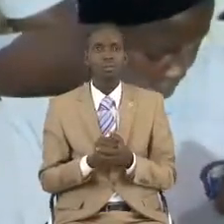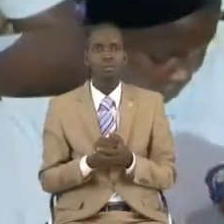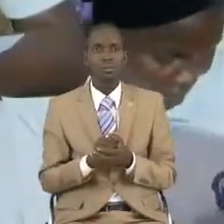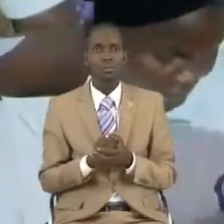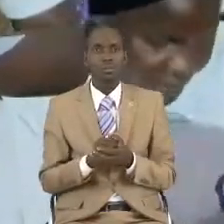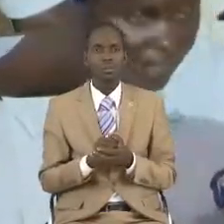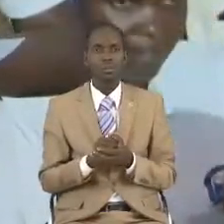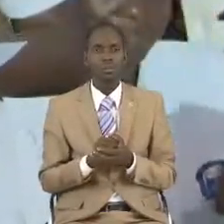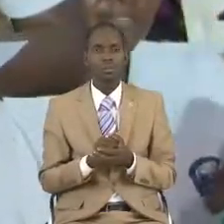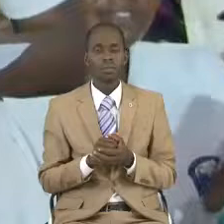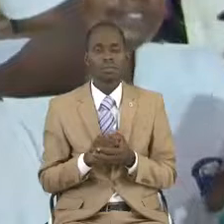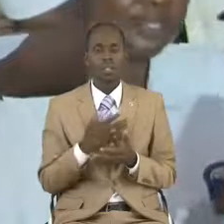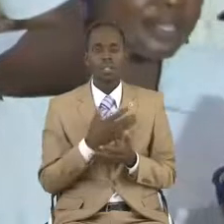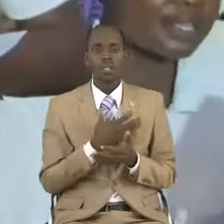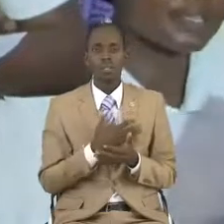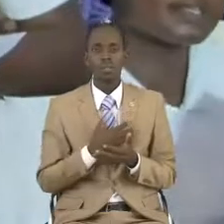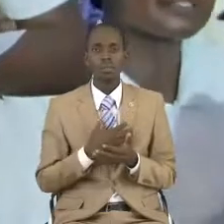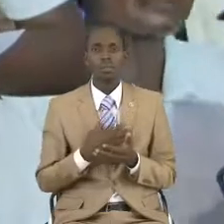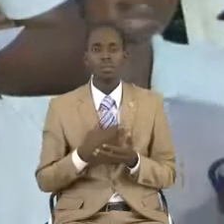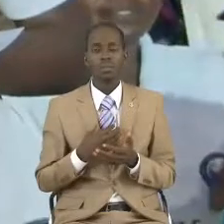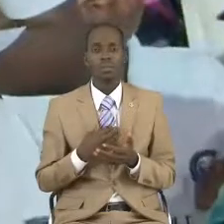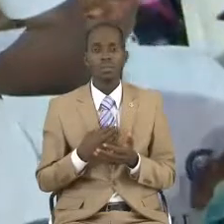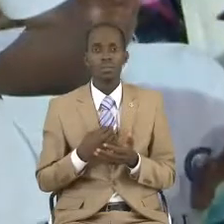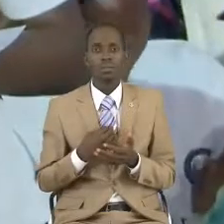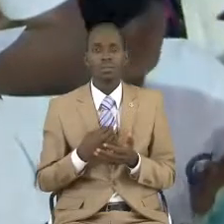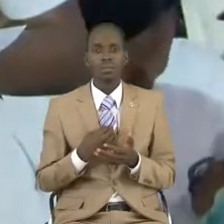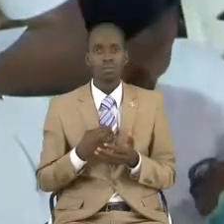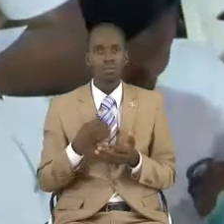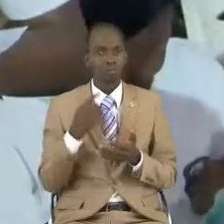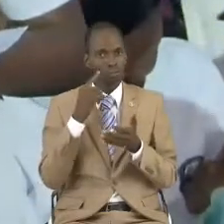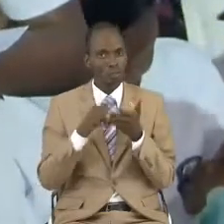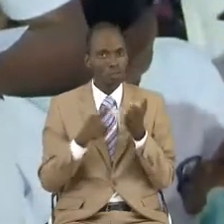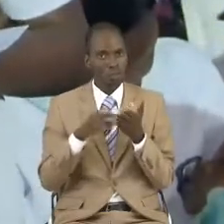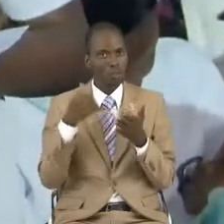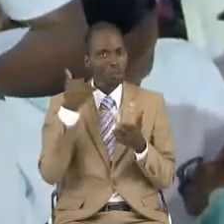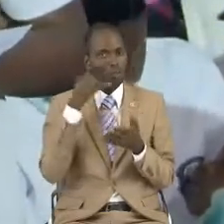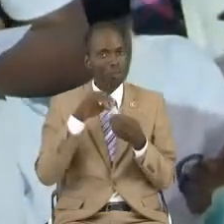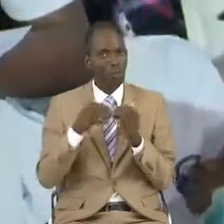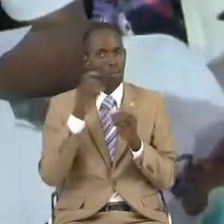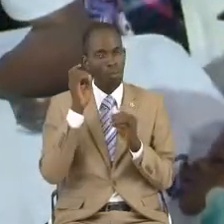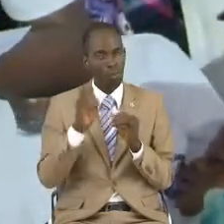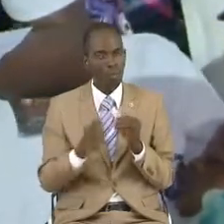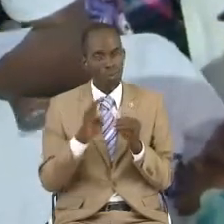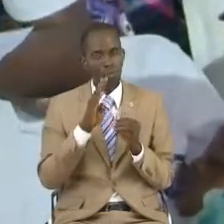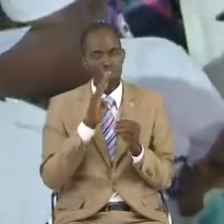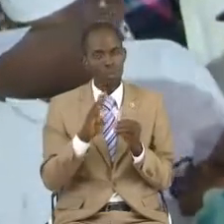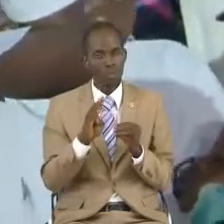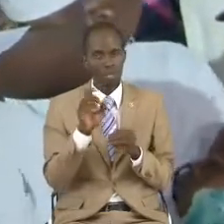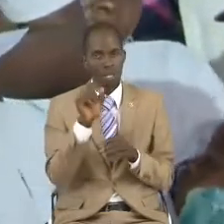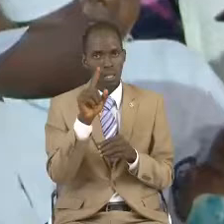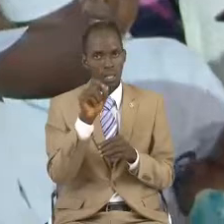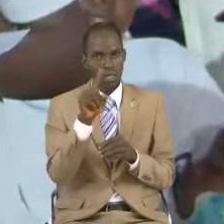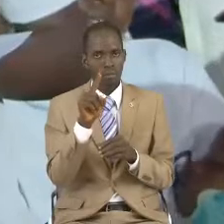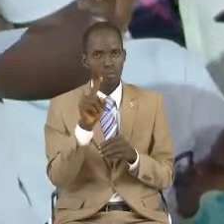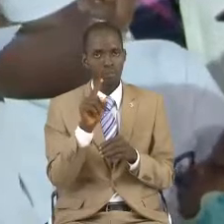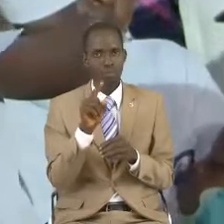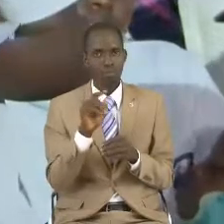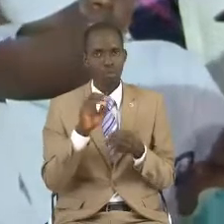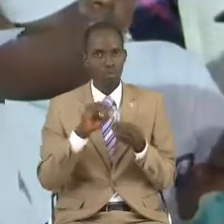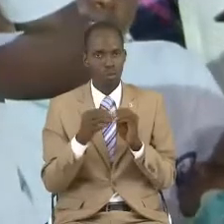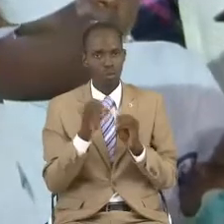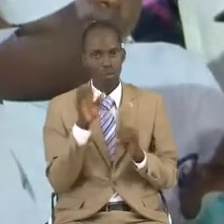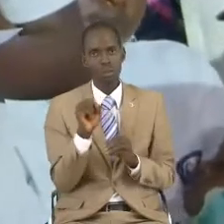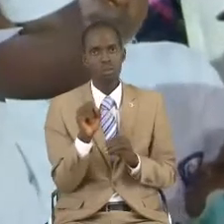and check that the phone numbers are correct normally our phone numbers are 11